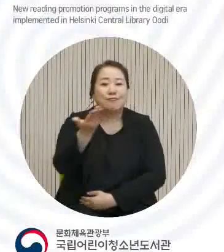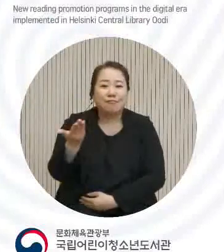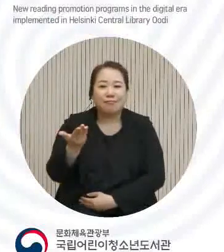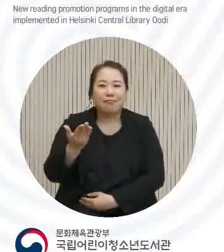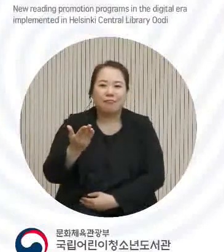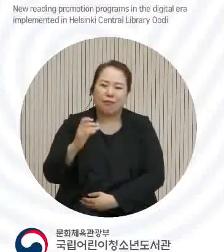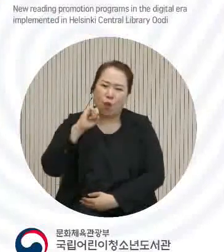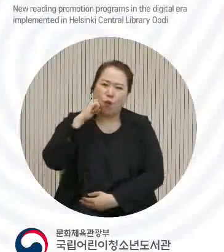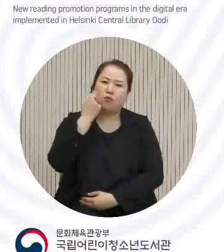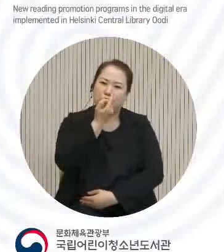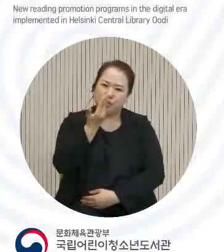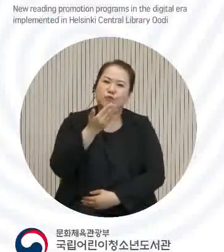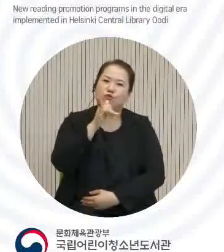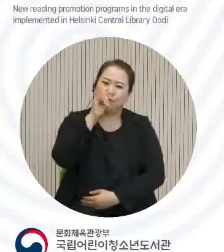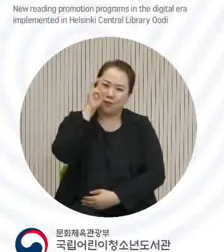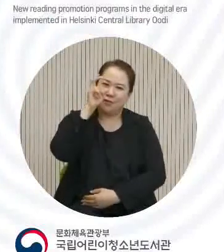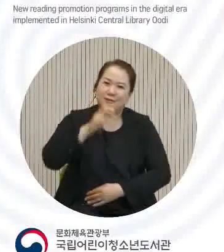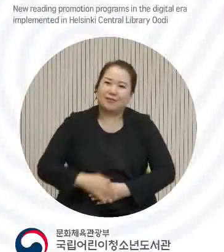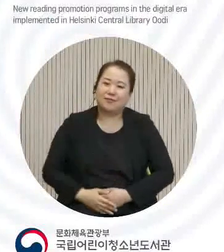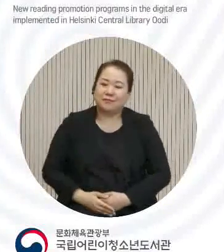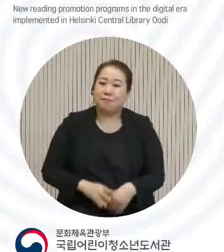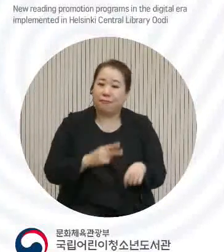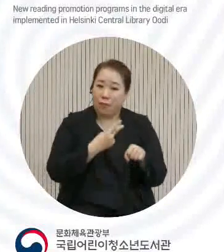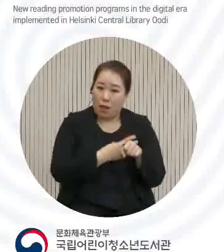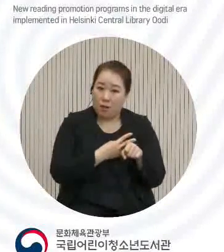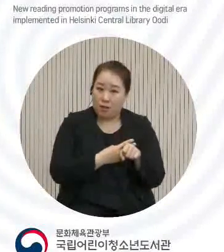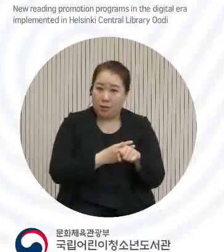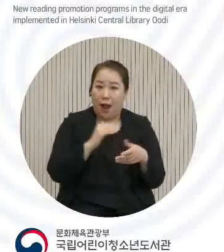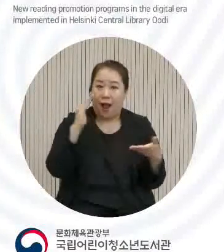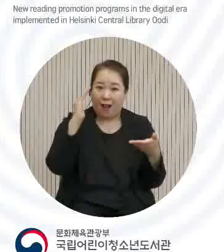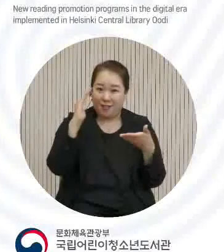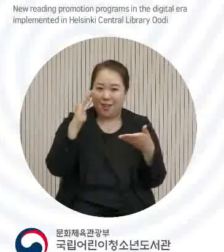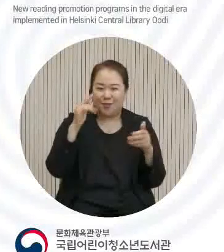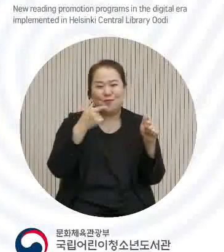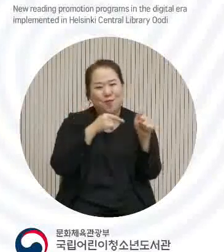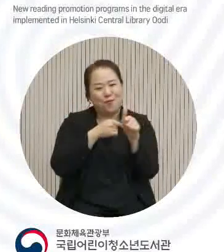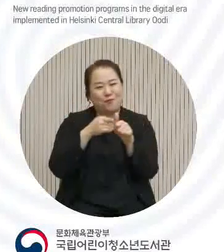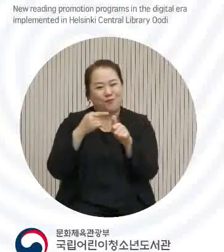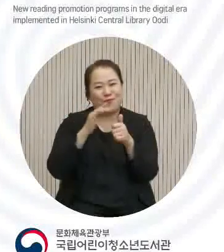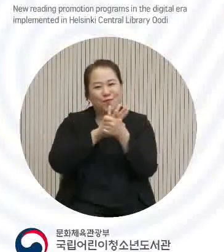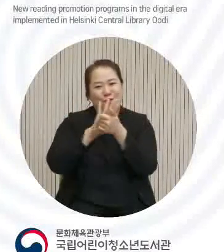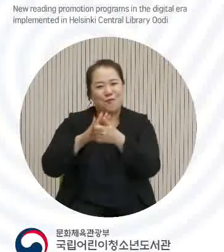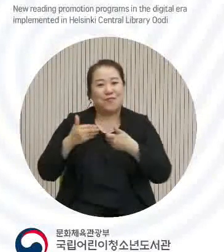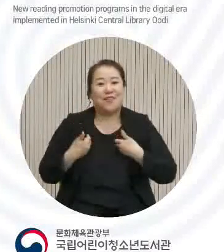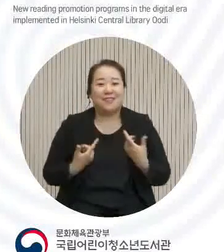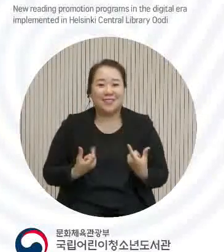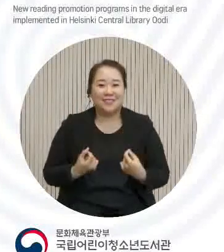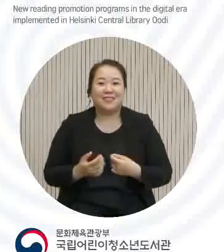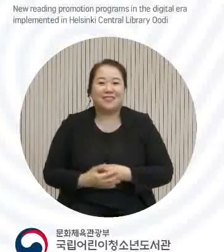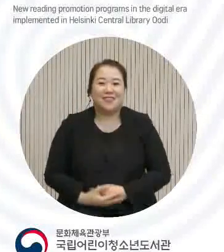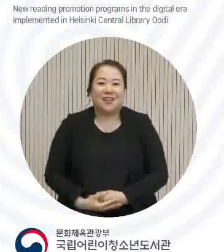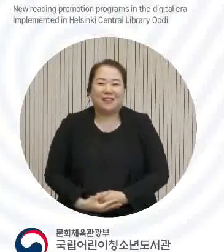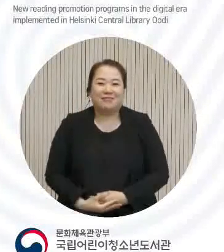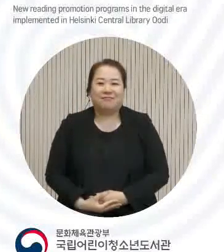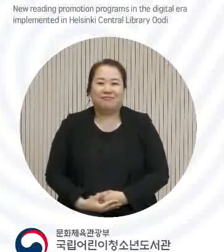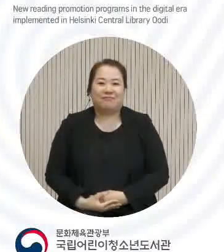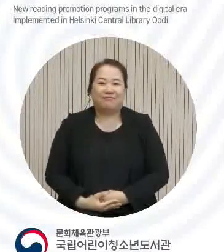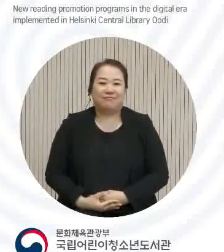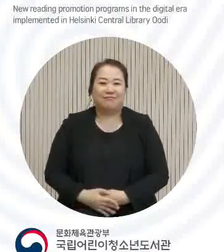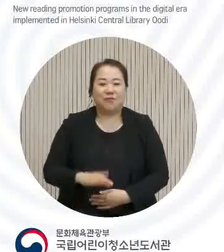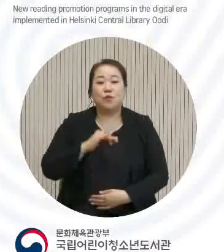so instructors must be ready to help. It is also important to select some accessible and interesting